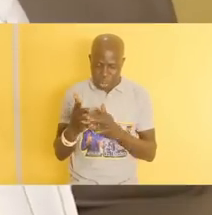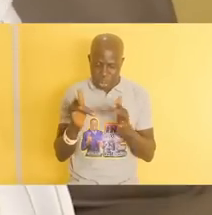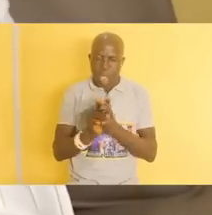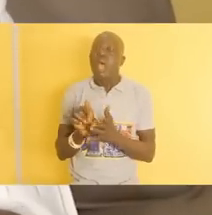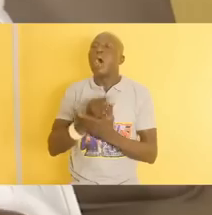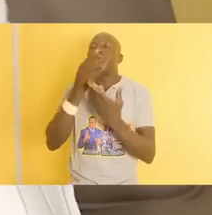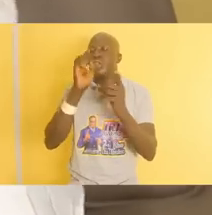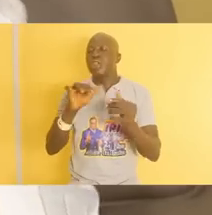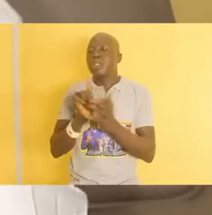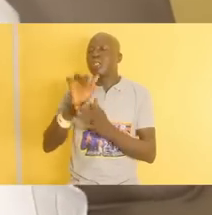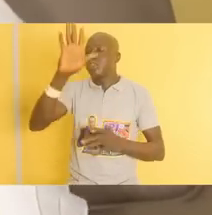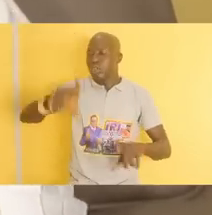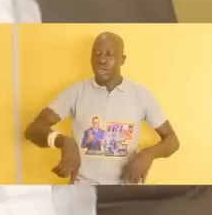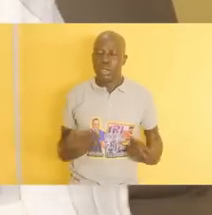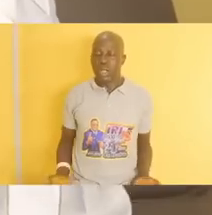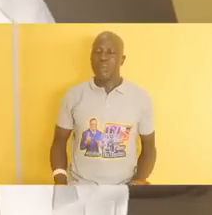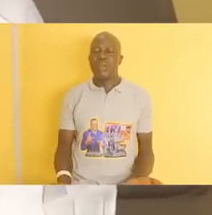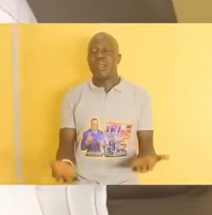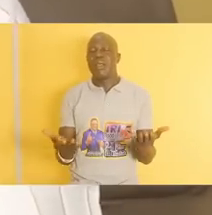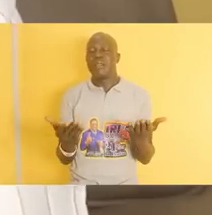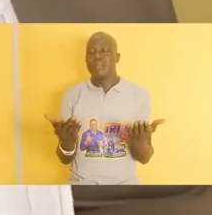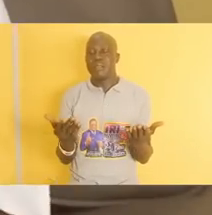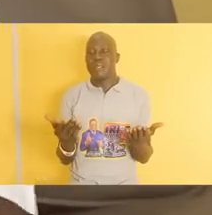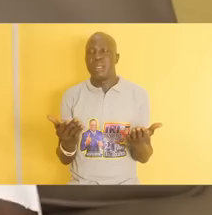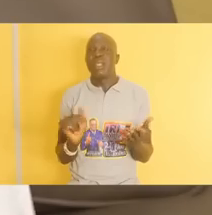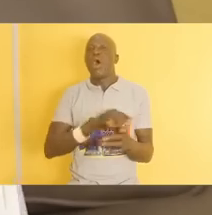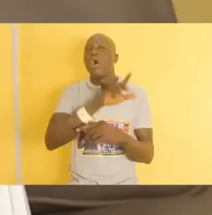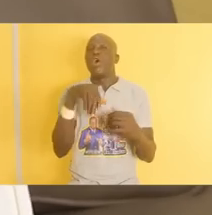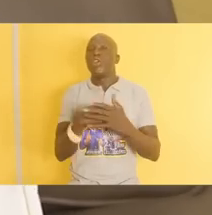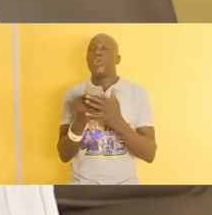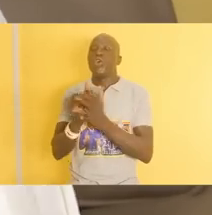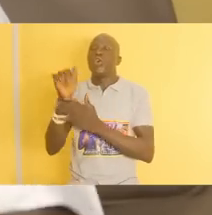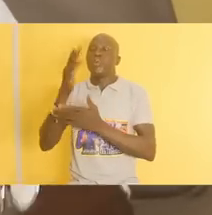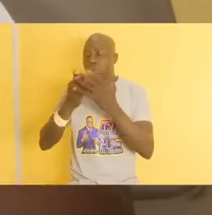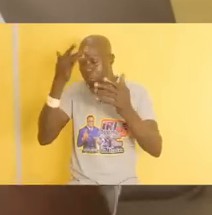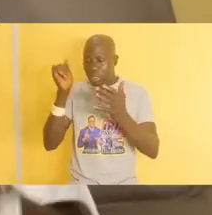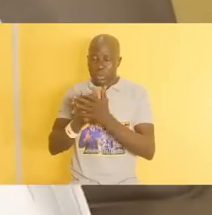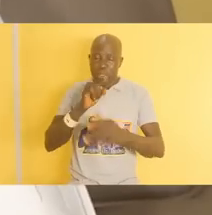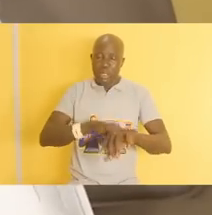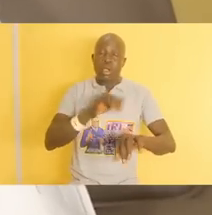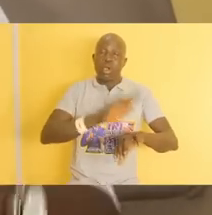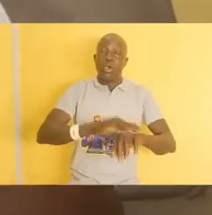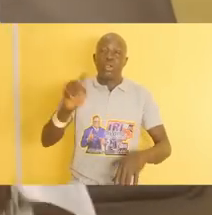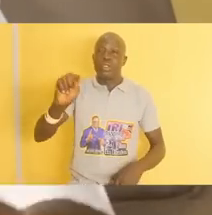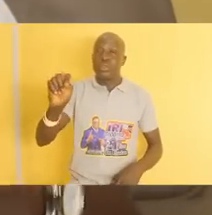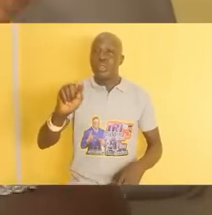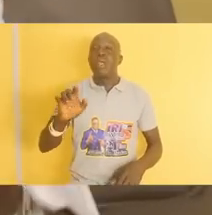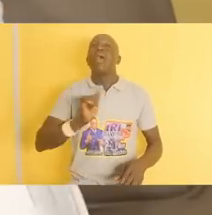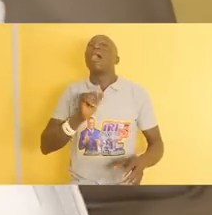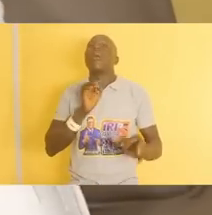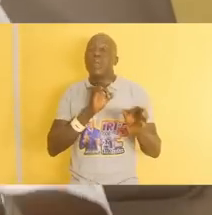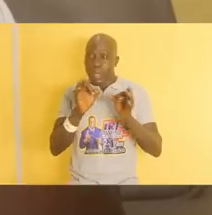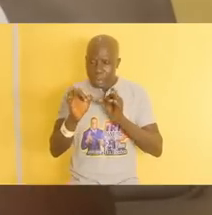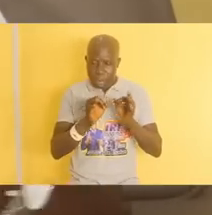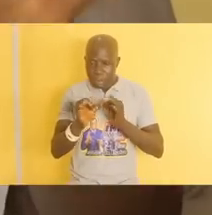contest. Aye, we man today. Amen. You tell one Instagram. We are going to go one. Tuesday. We must allow Instagram one.